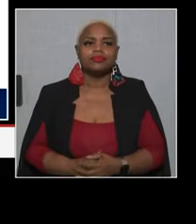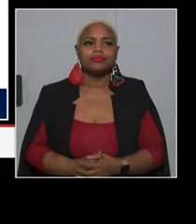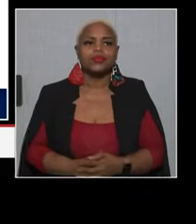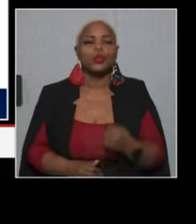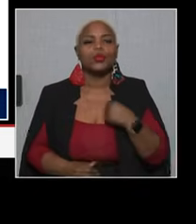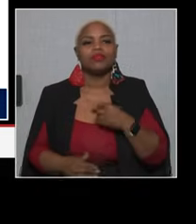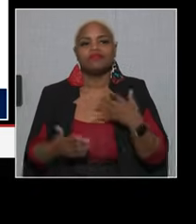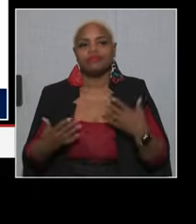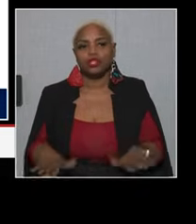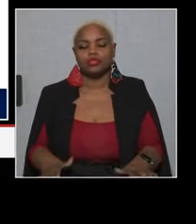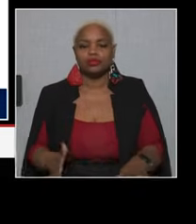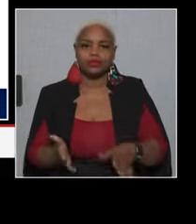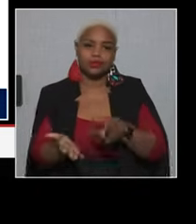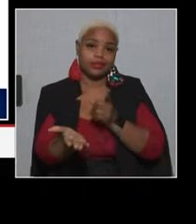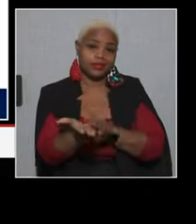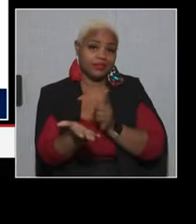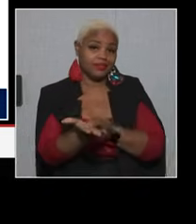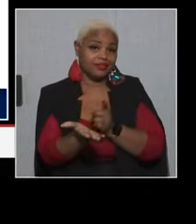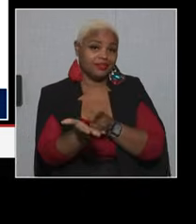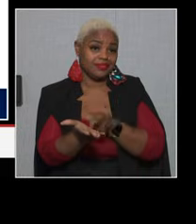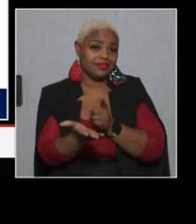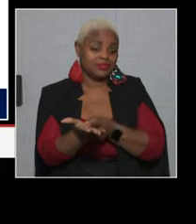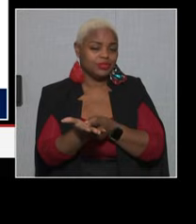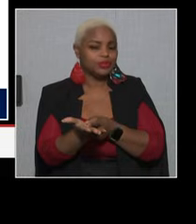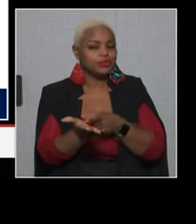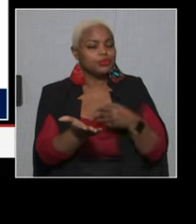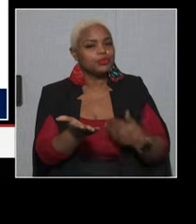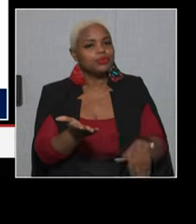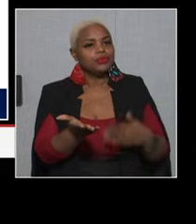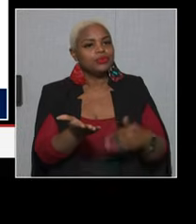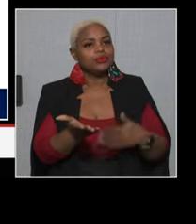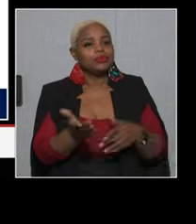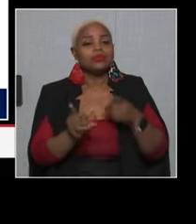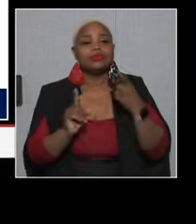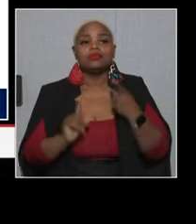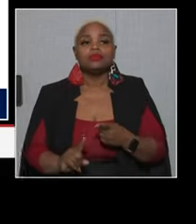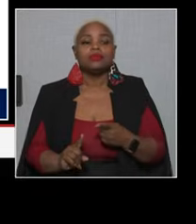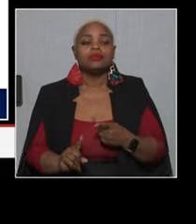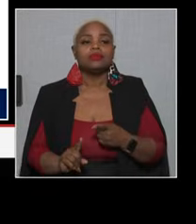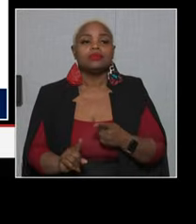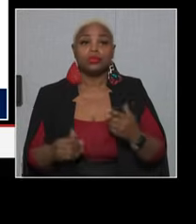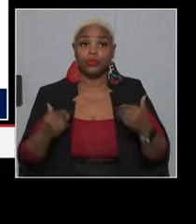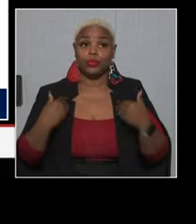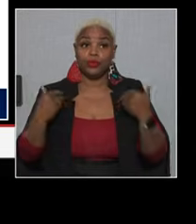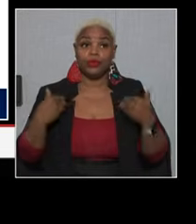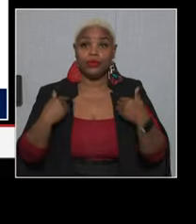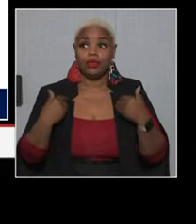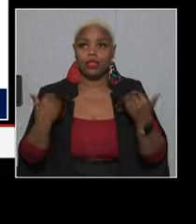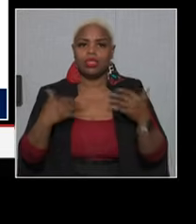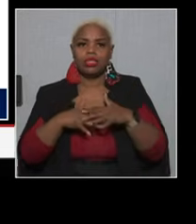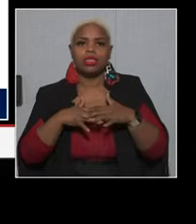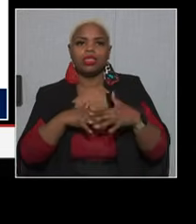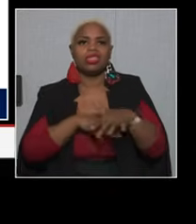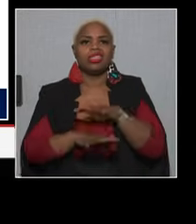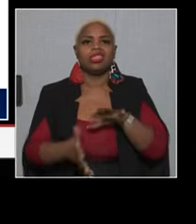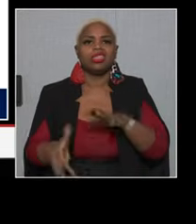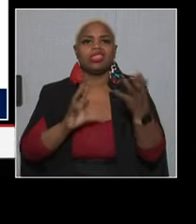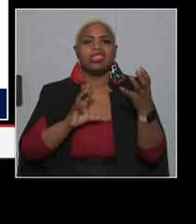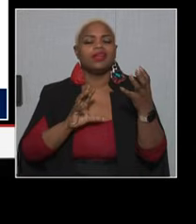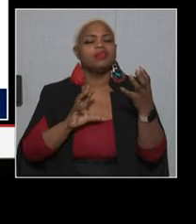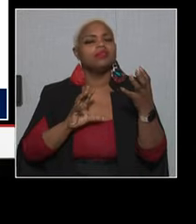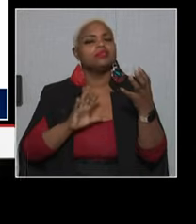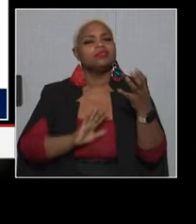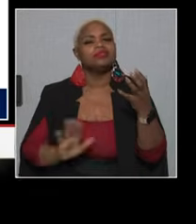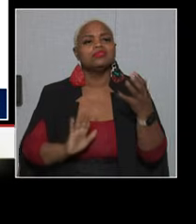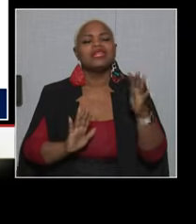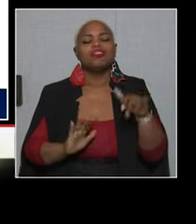length about our efforts to curtail large youth gatherings where there is disorder in particular areas